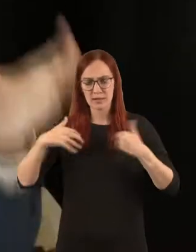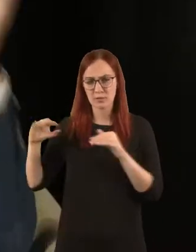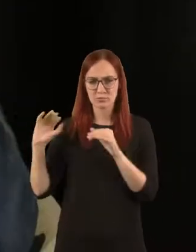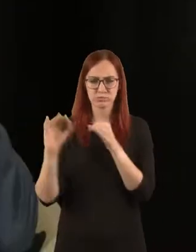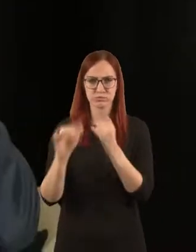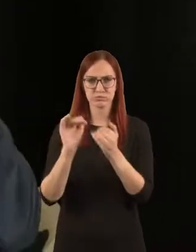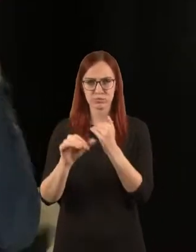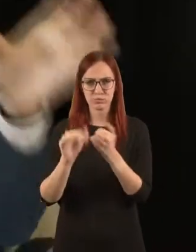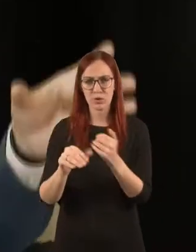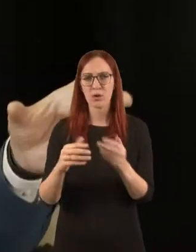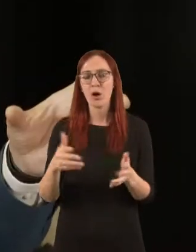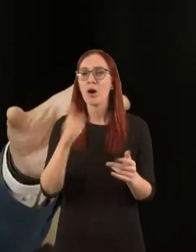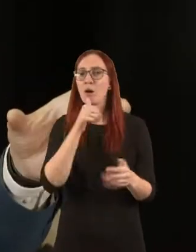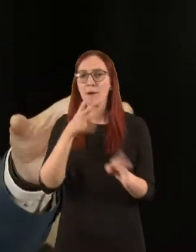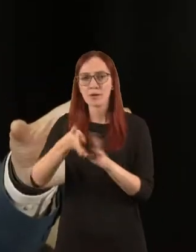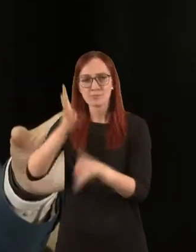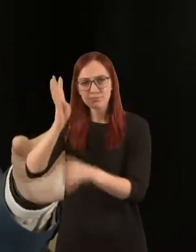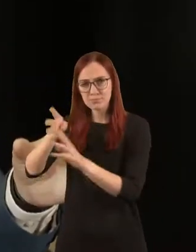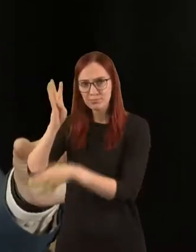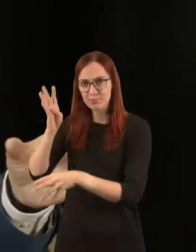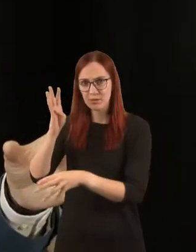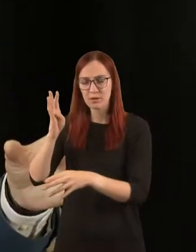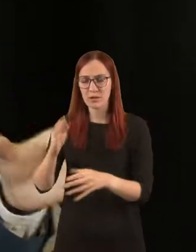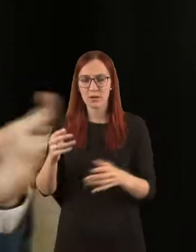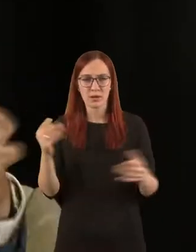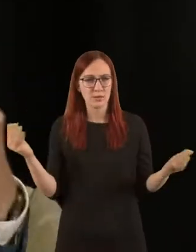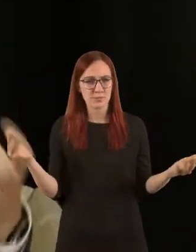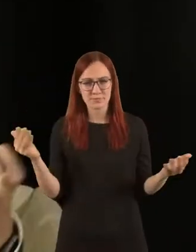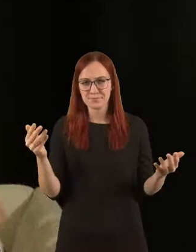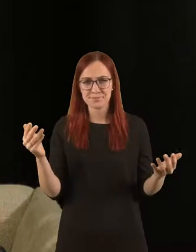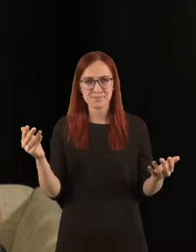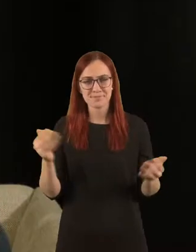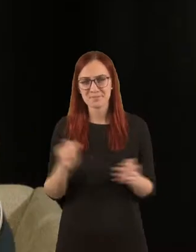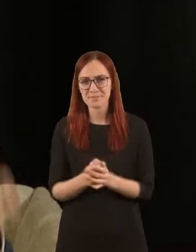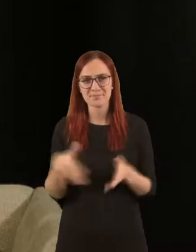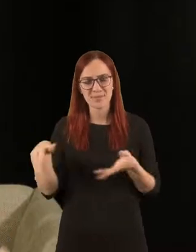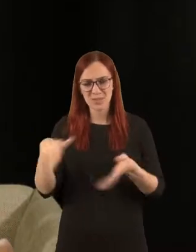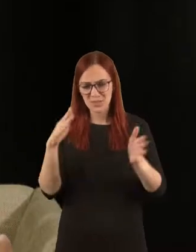lanes. But we simply have turns